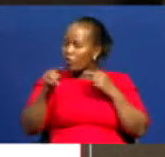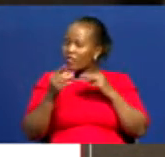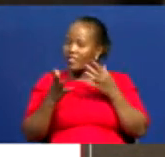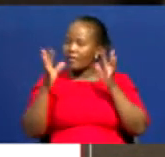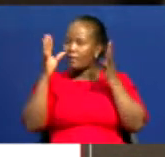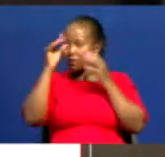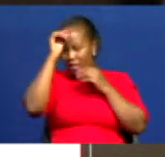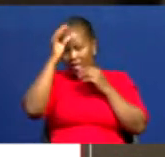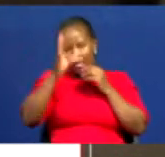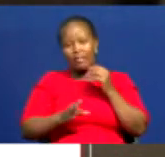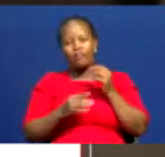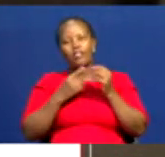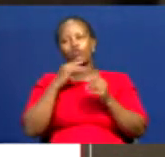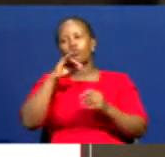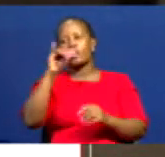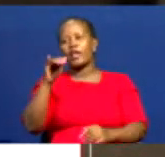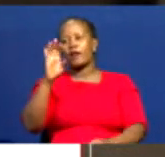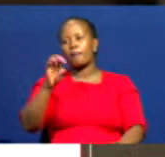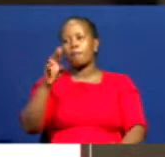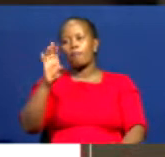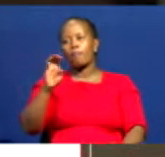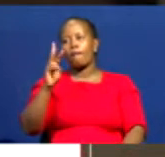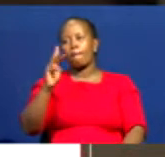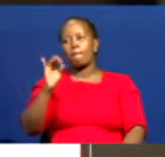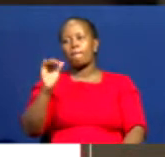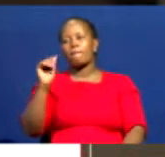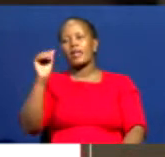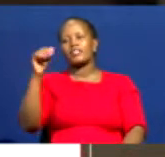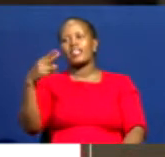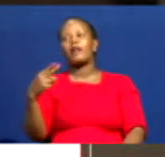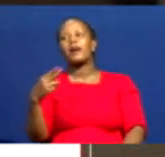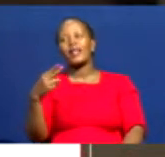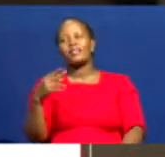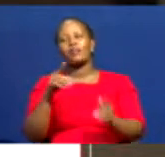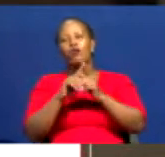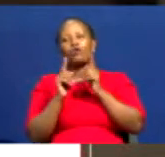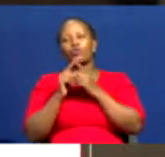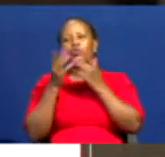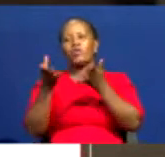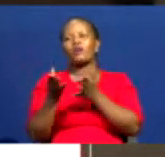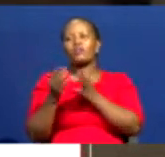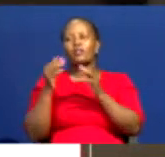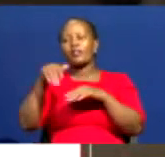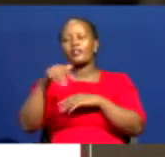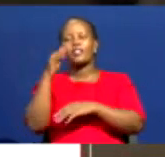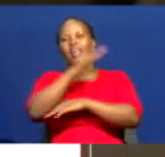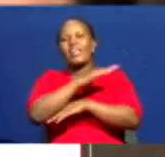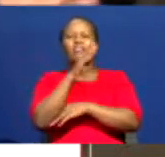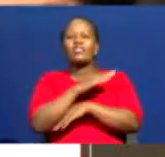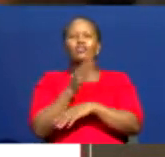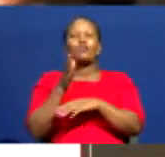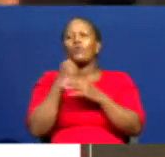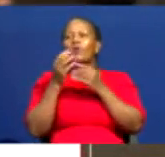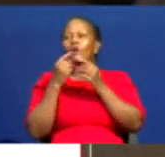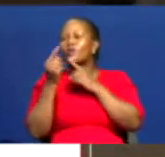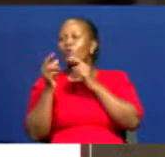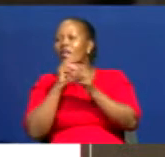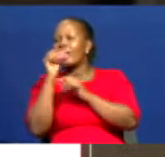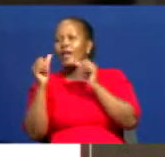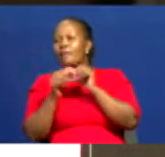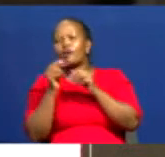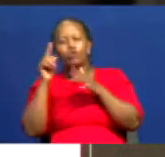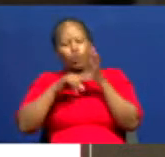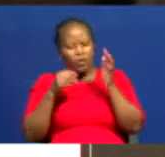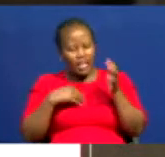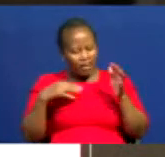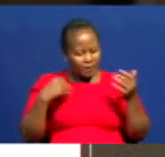Governor Jeremiah Lomorukai Ekamais Napotiken, who joins me in studio this evening to just, take stock about what has been